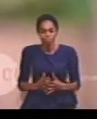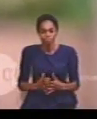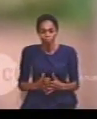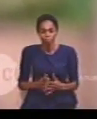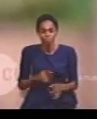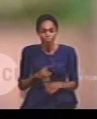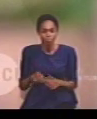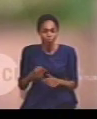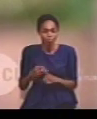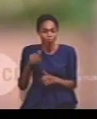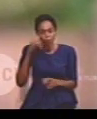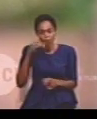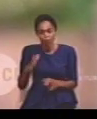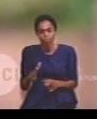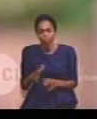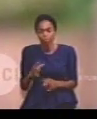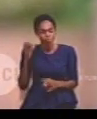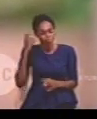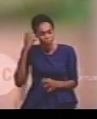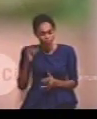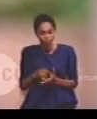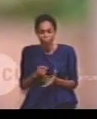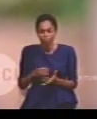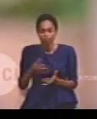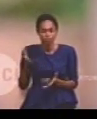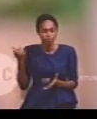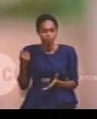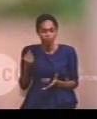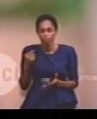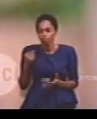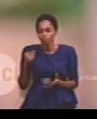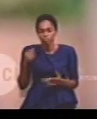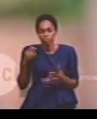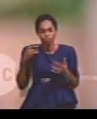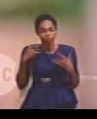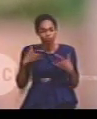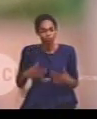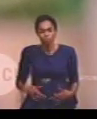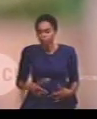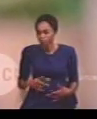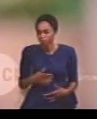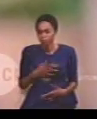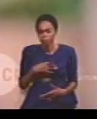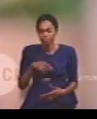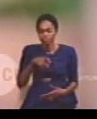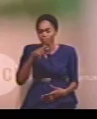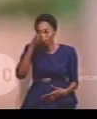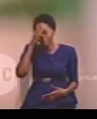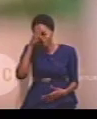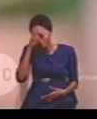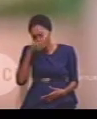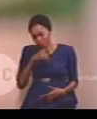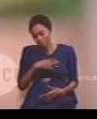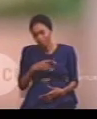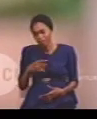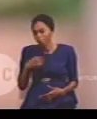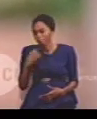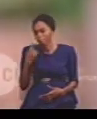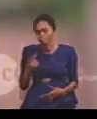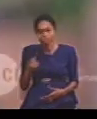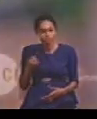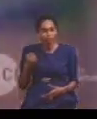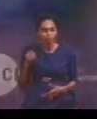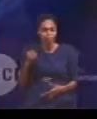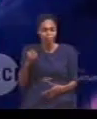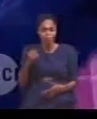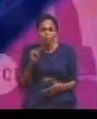shocked. I couldn't believe it. I was like, ah, where will I start from? So that January, we had this same program,